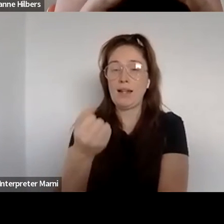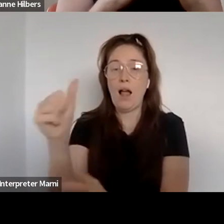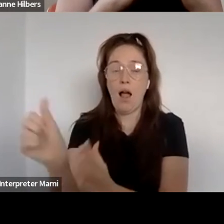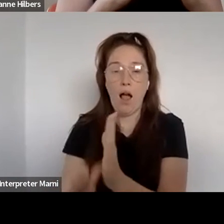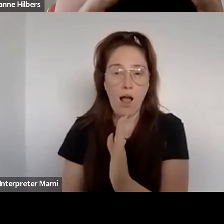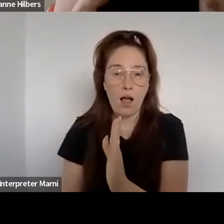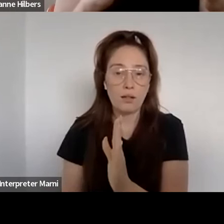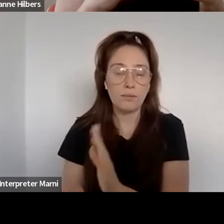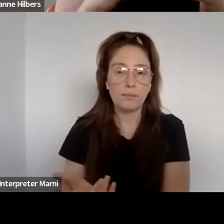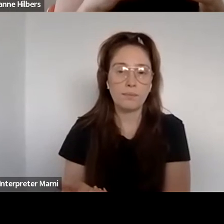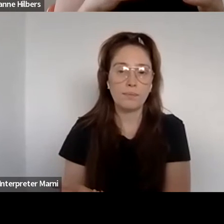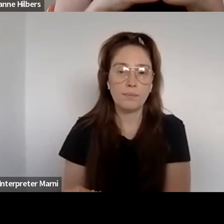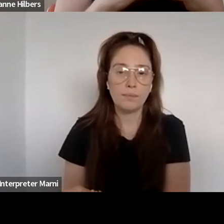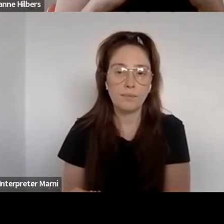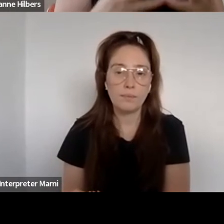which were from